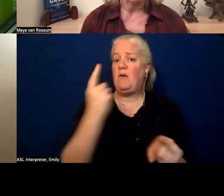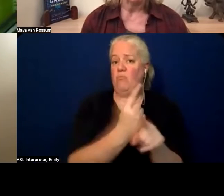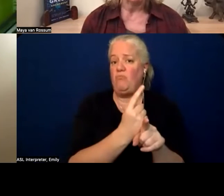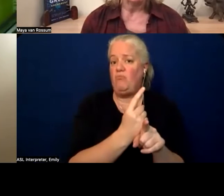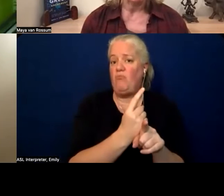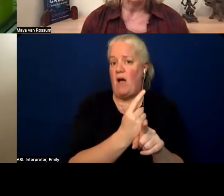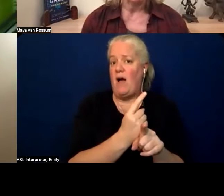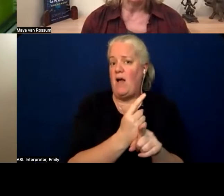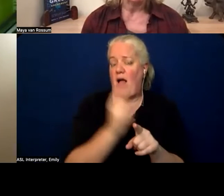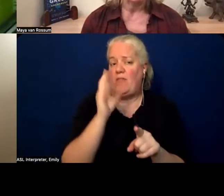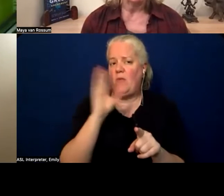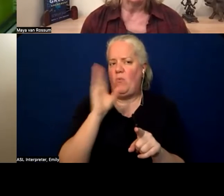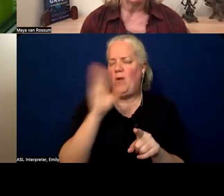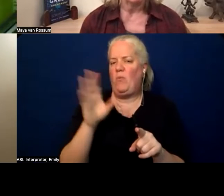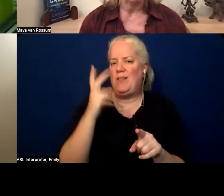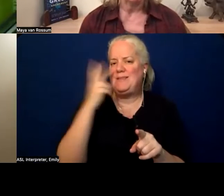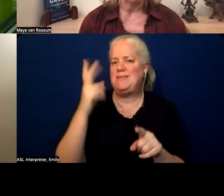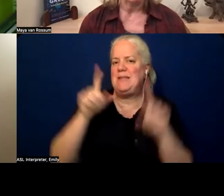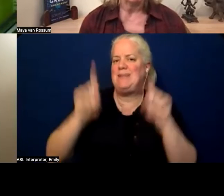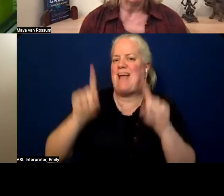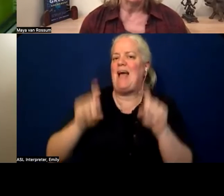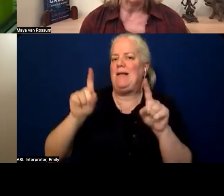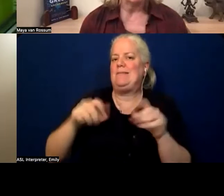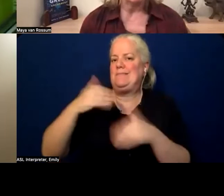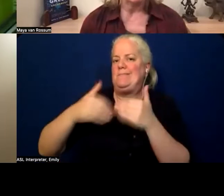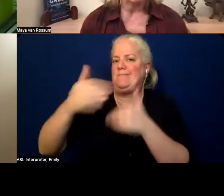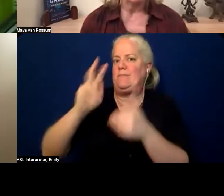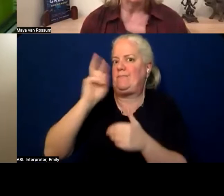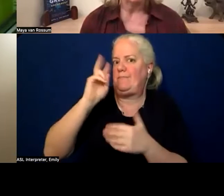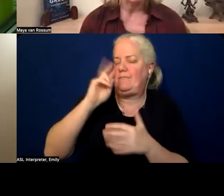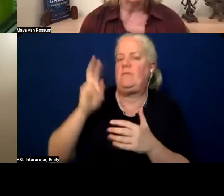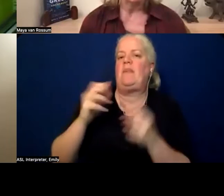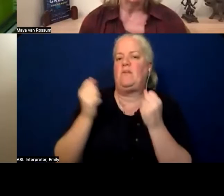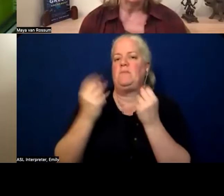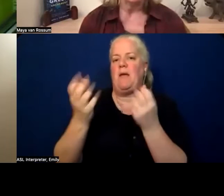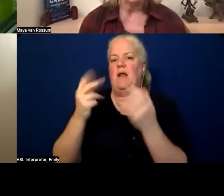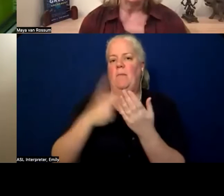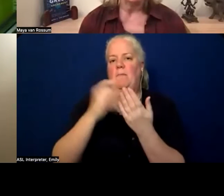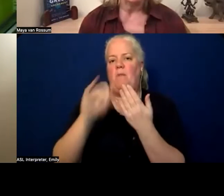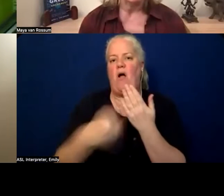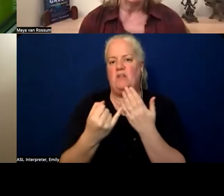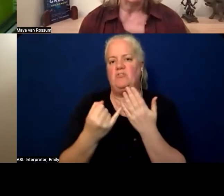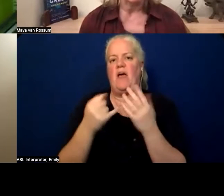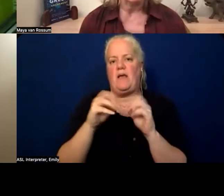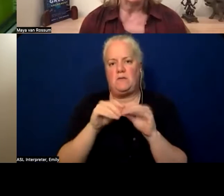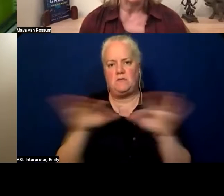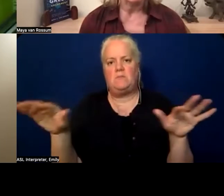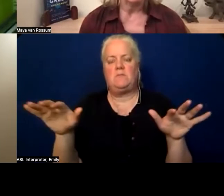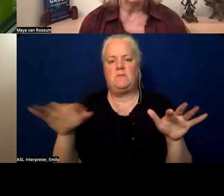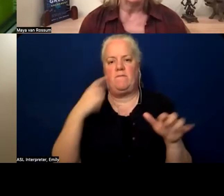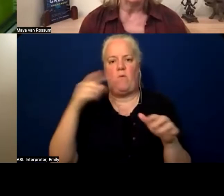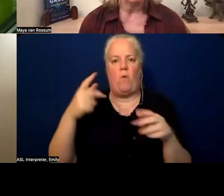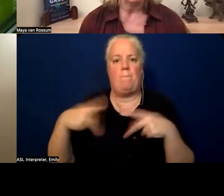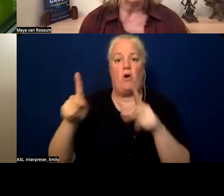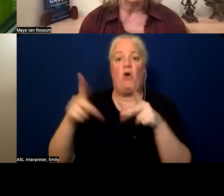like put to the test. We have a slew of projects that are slated to be potentially permitted and at